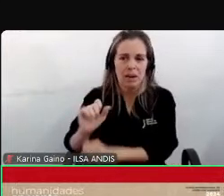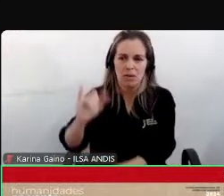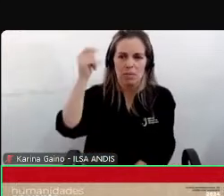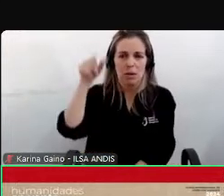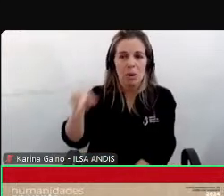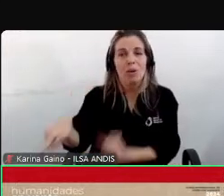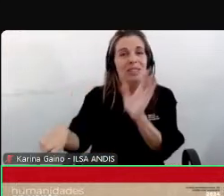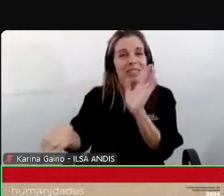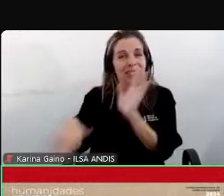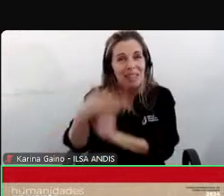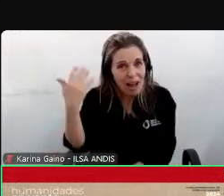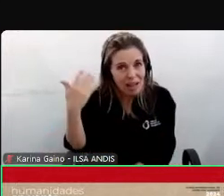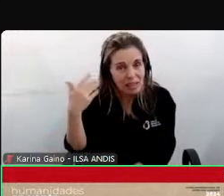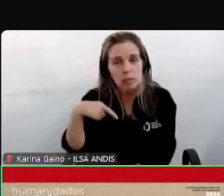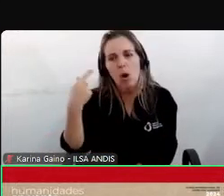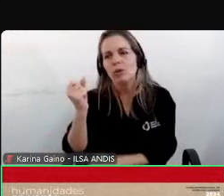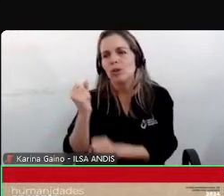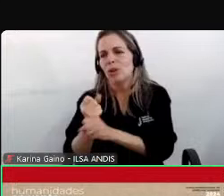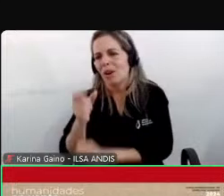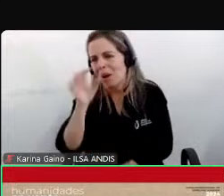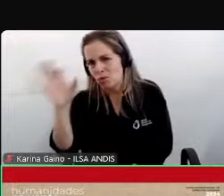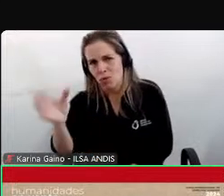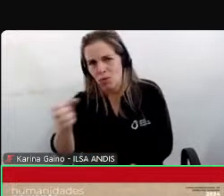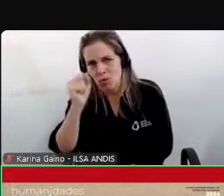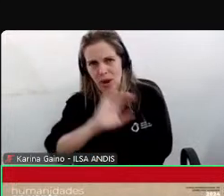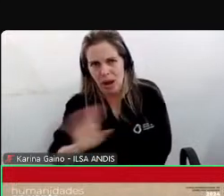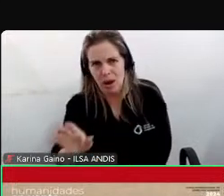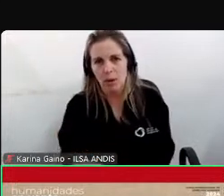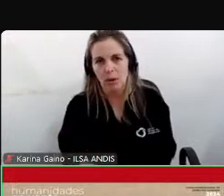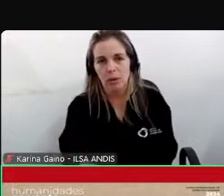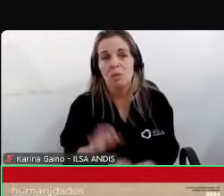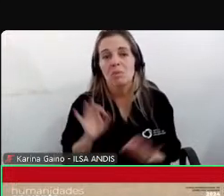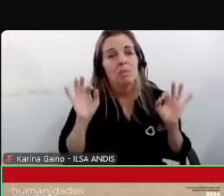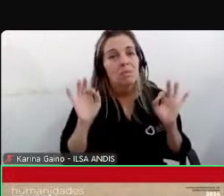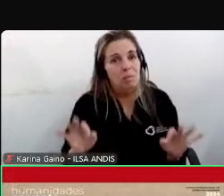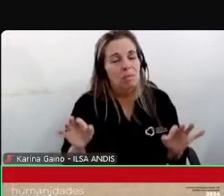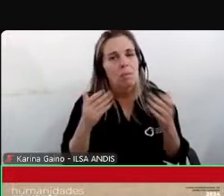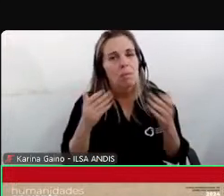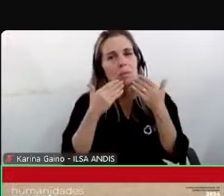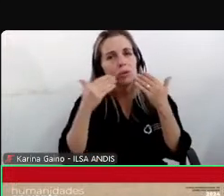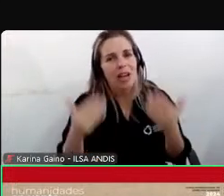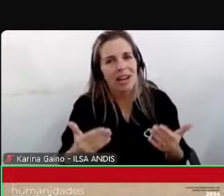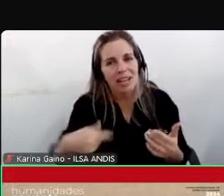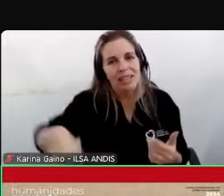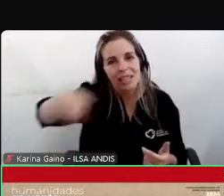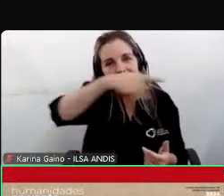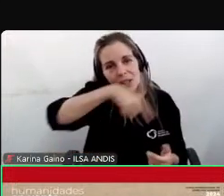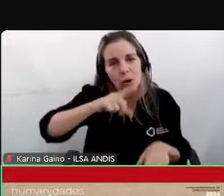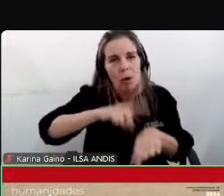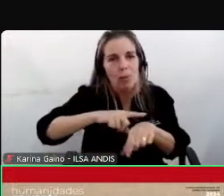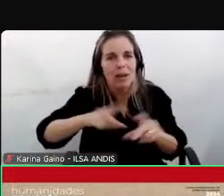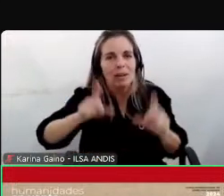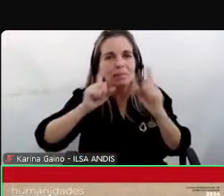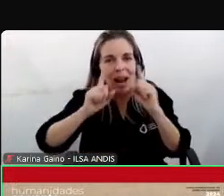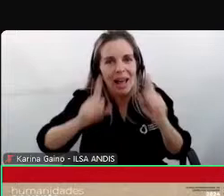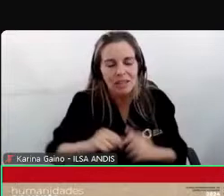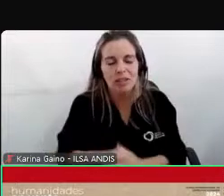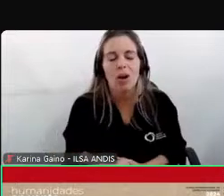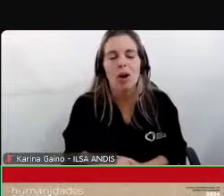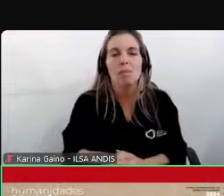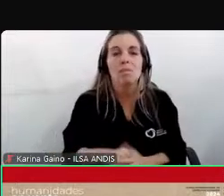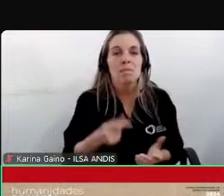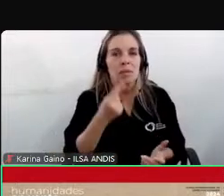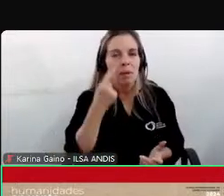well. So that's it. Thank you for your time. And you can see my contact information